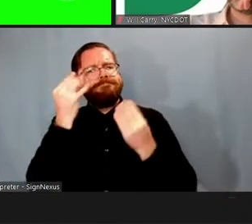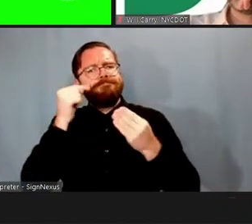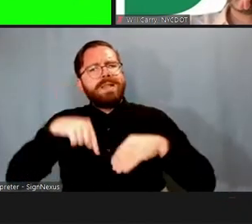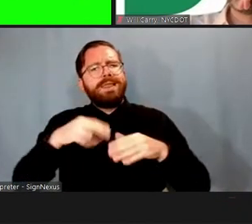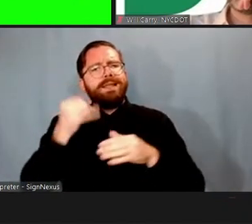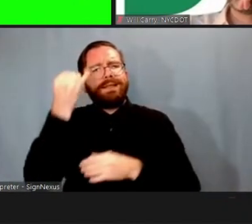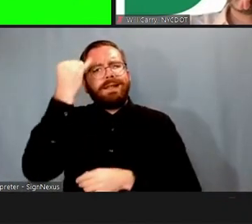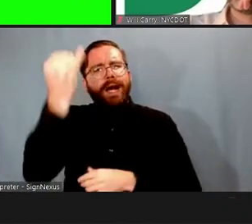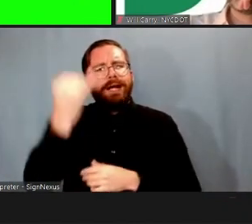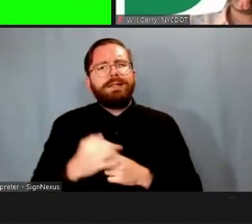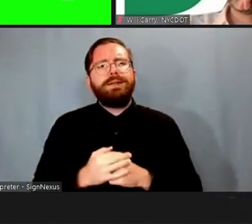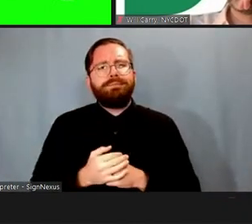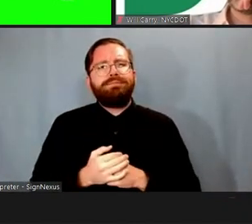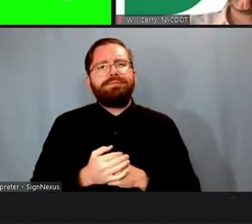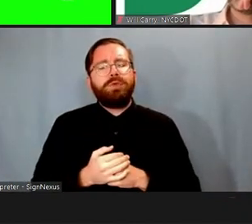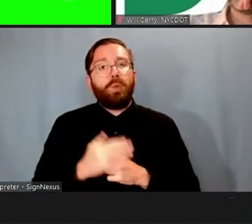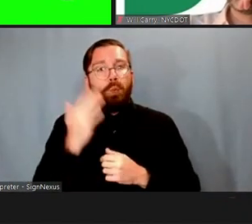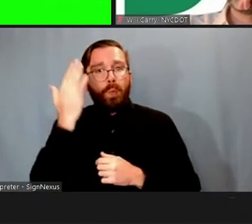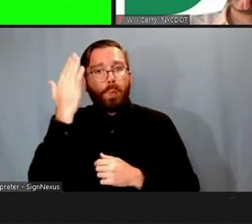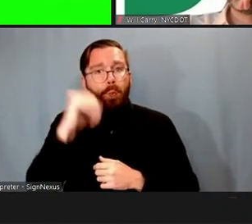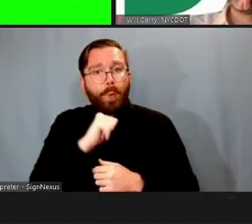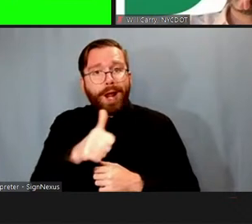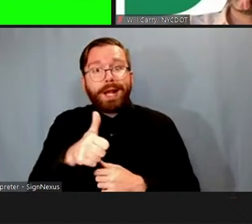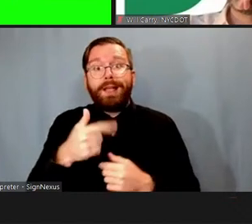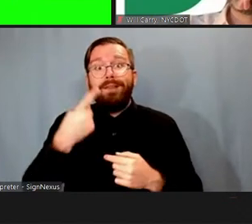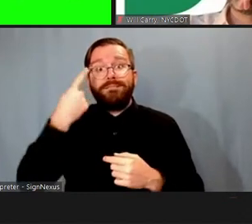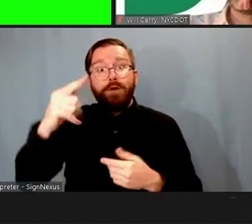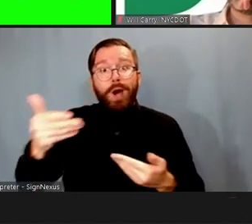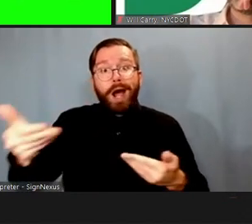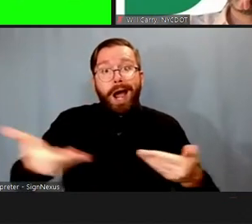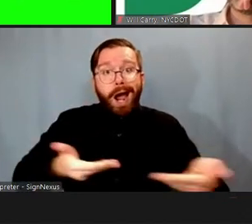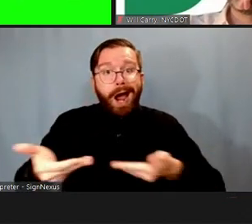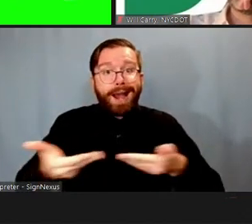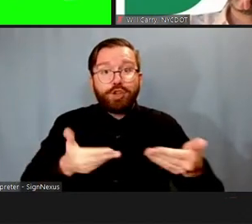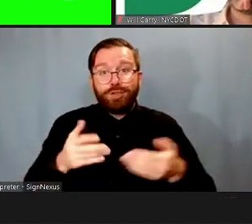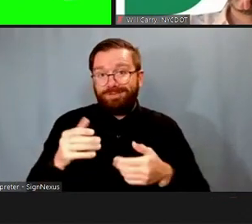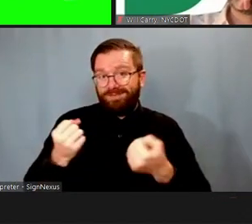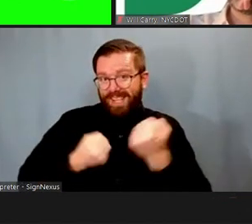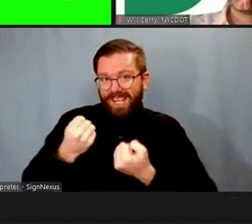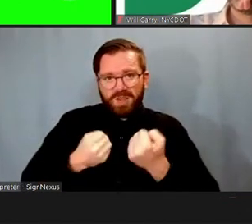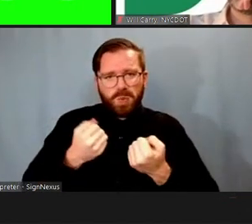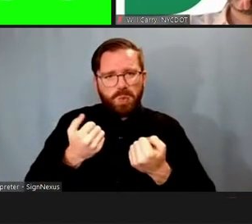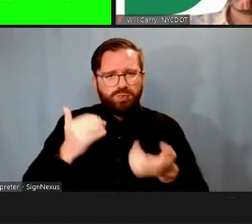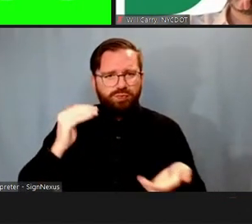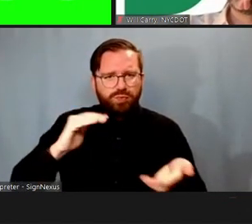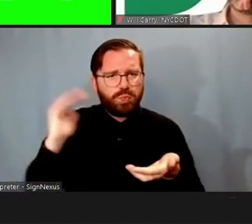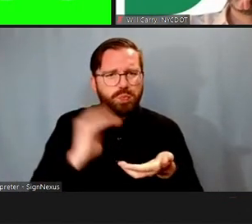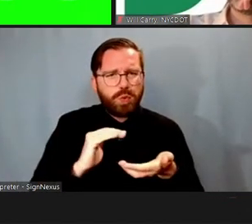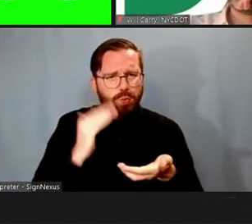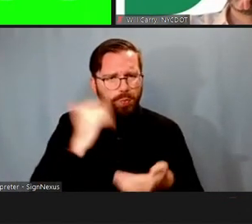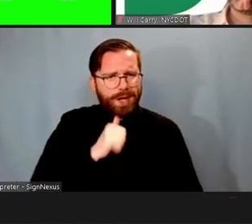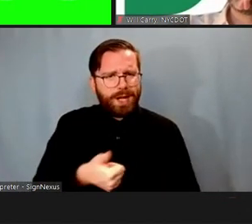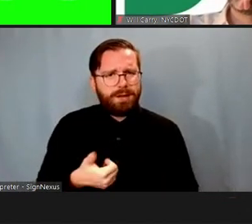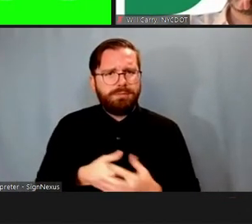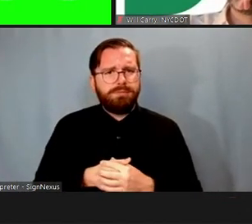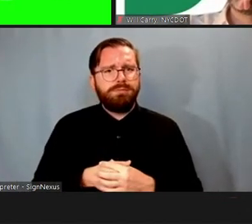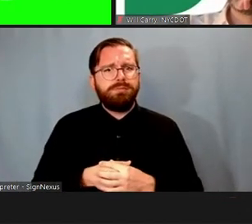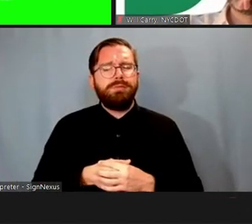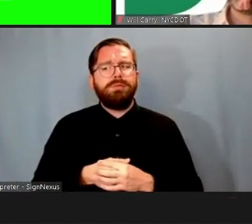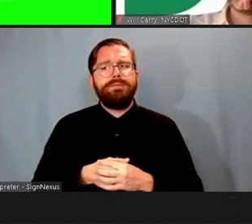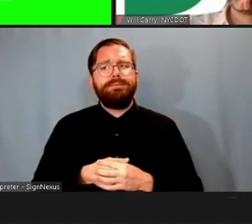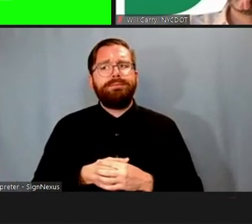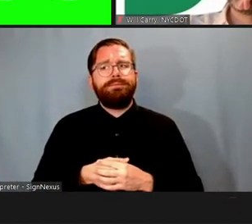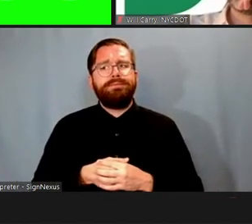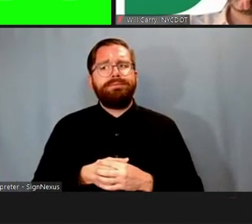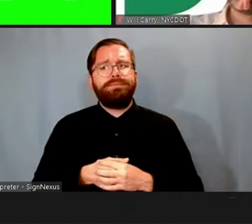limit or reduce the number of for-hire vehicles on the road how will this affect the goods that people do need to